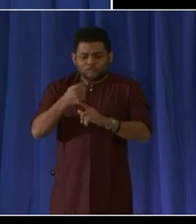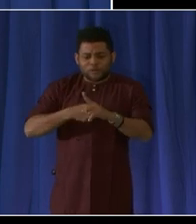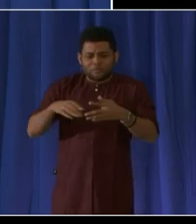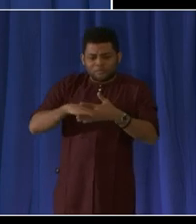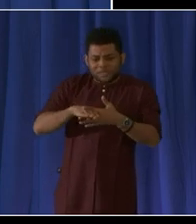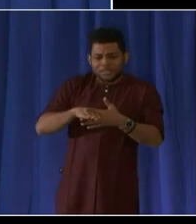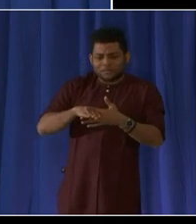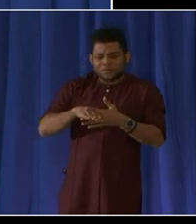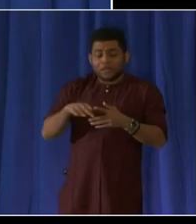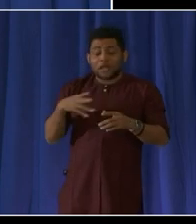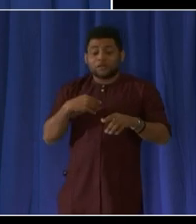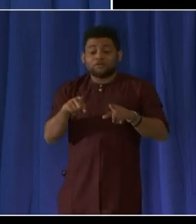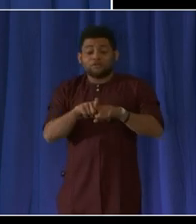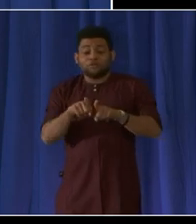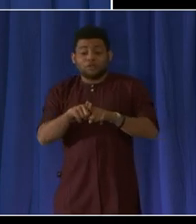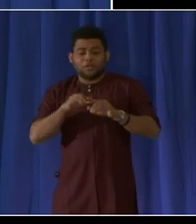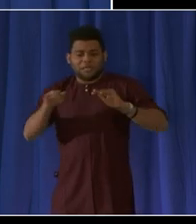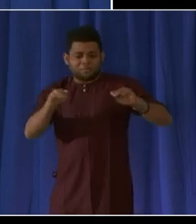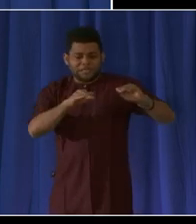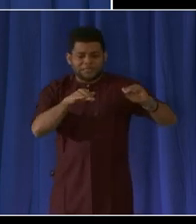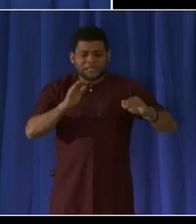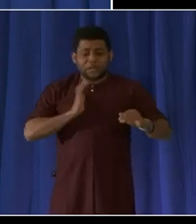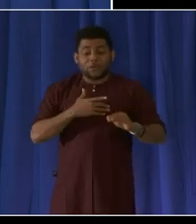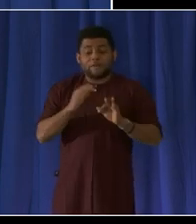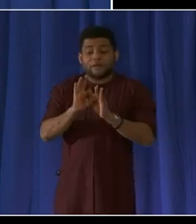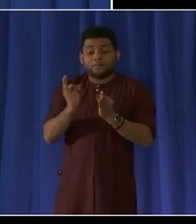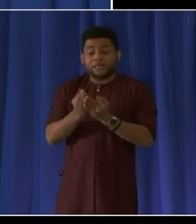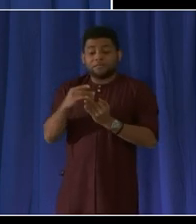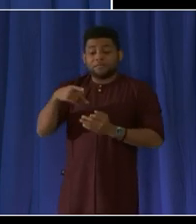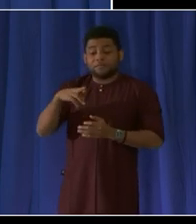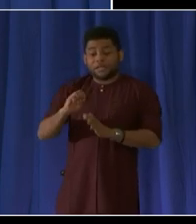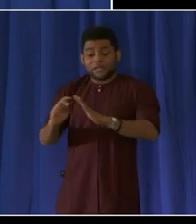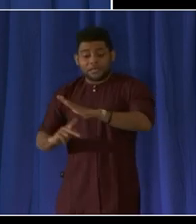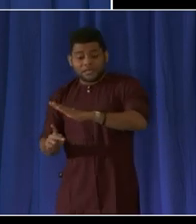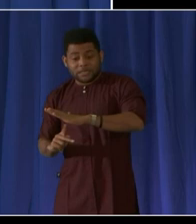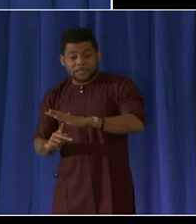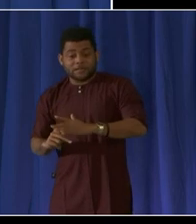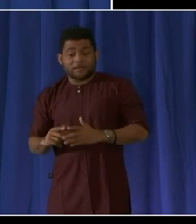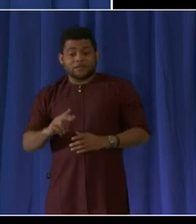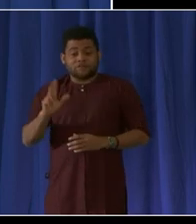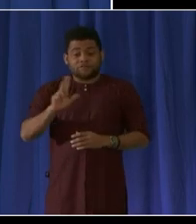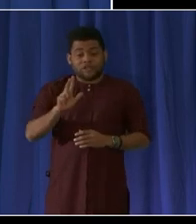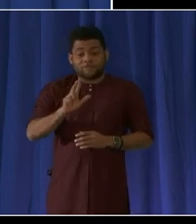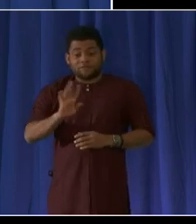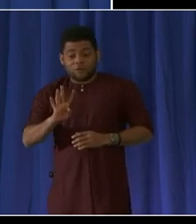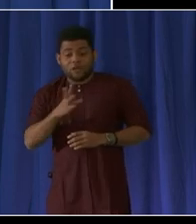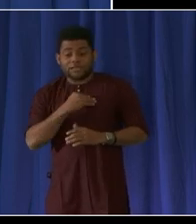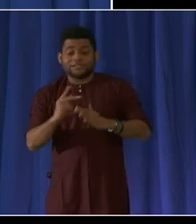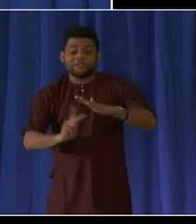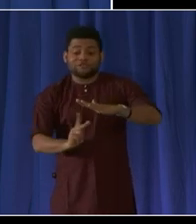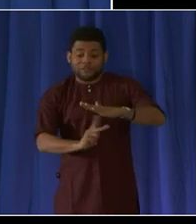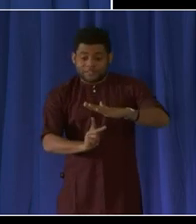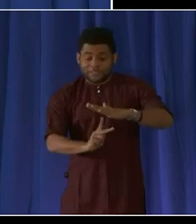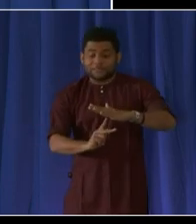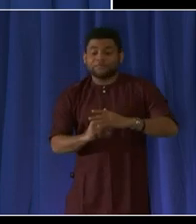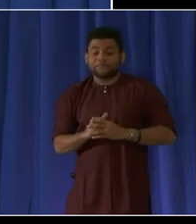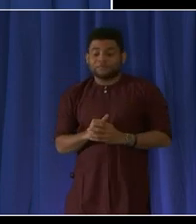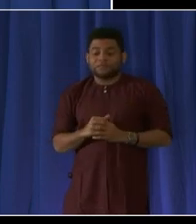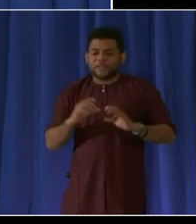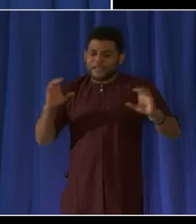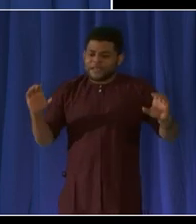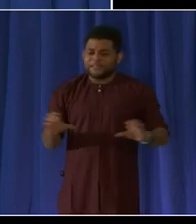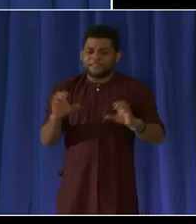And then we're also reminding our families in pre-K3, pre-K4, and kindergarten to continue to